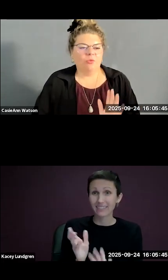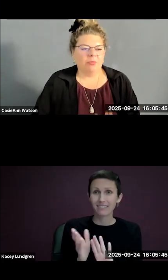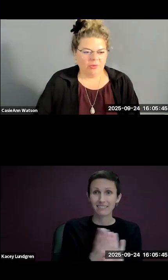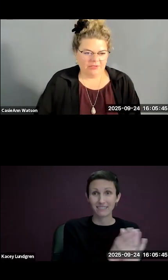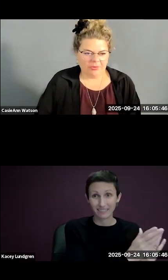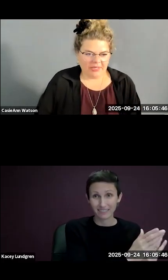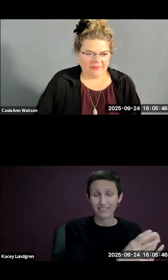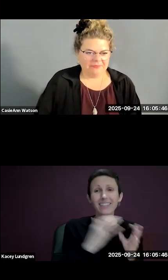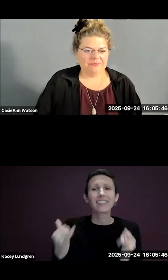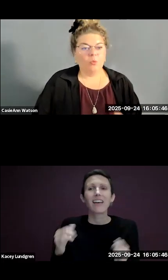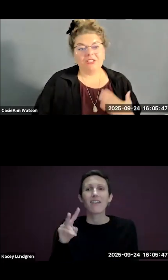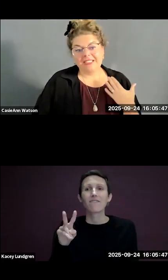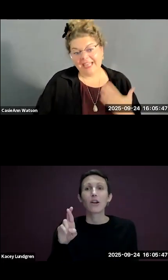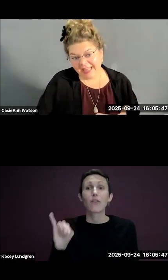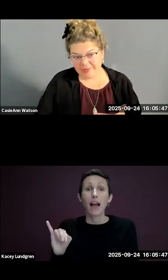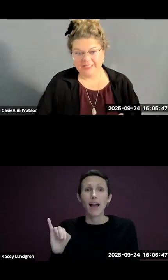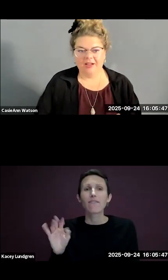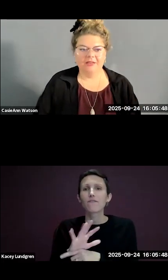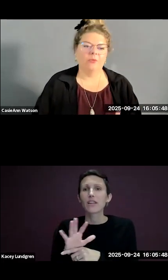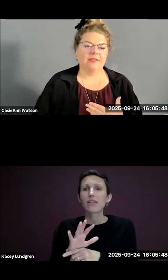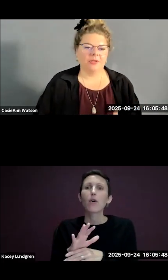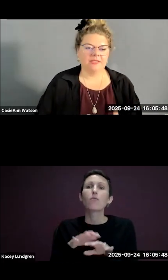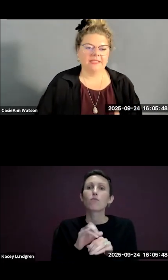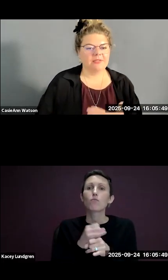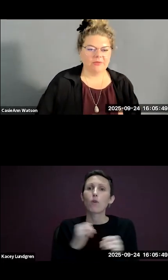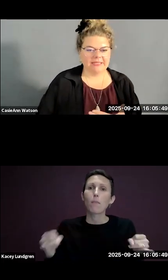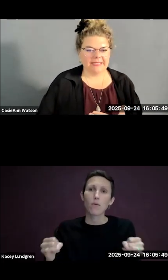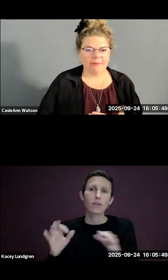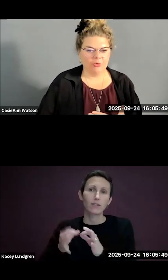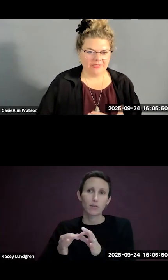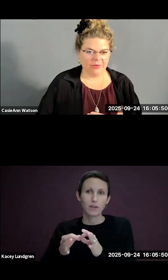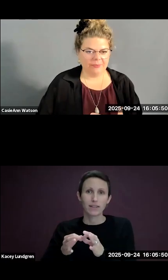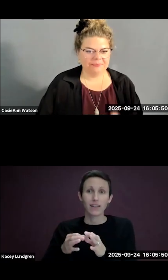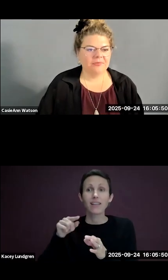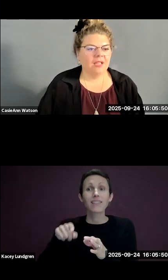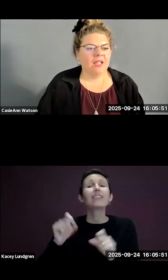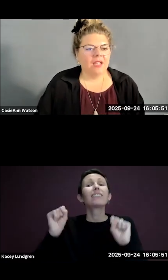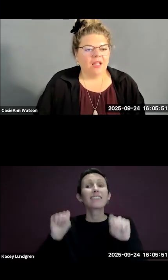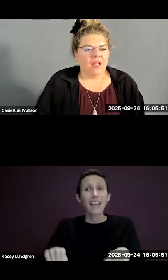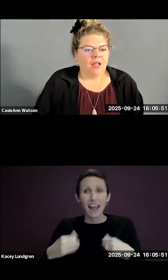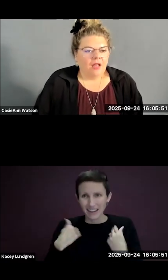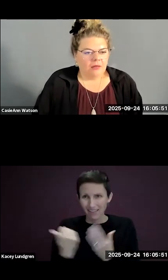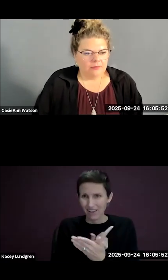is video remote interpreting, which can be done with the person who's in the same room as you.